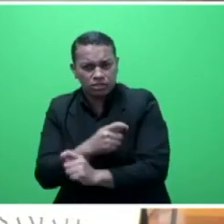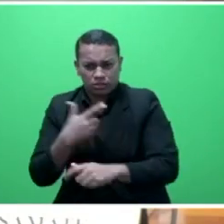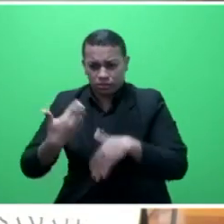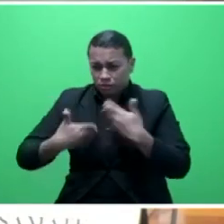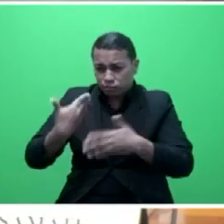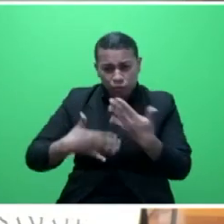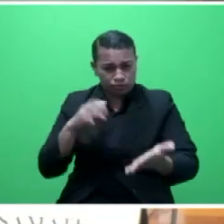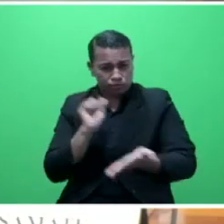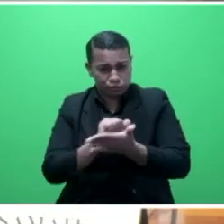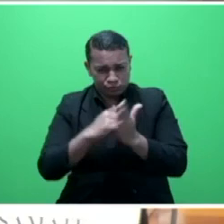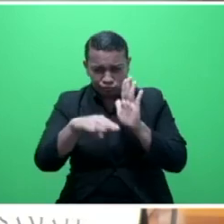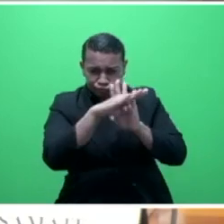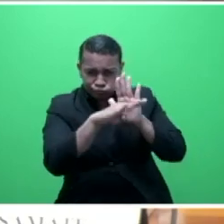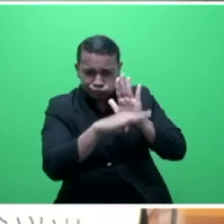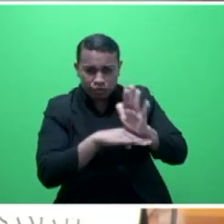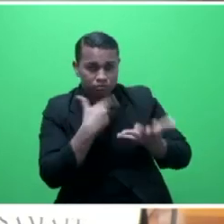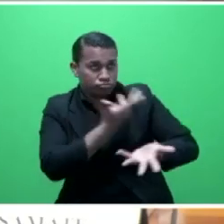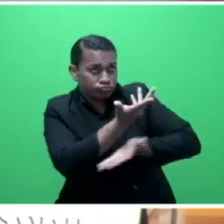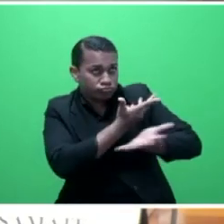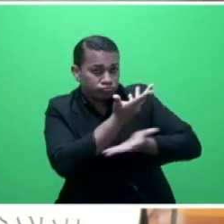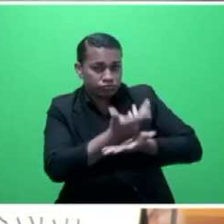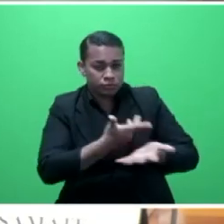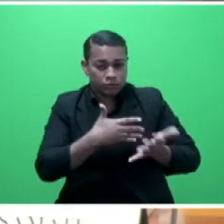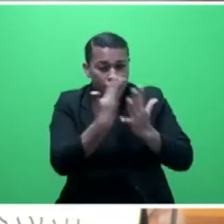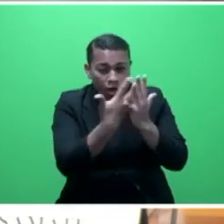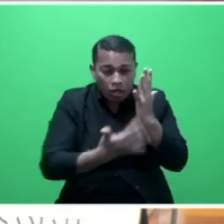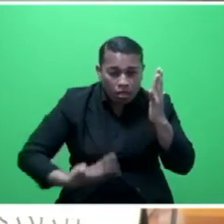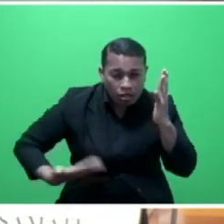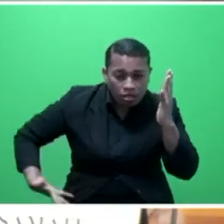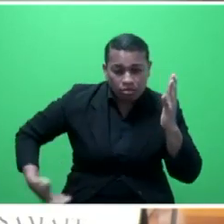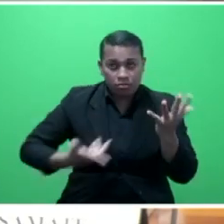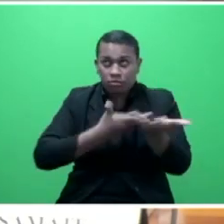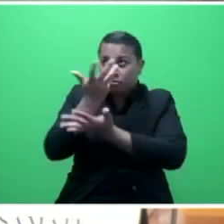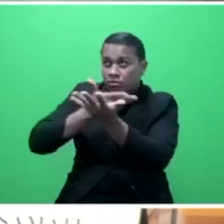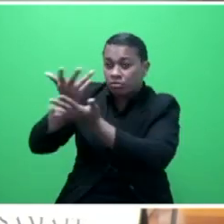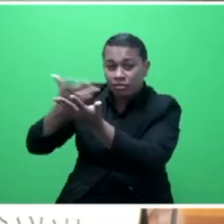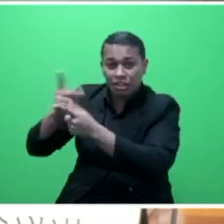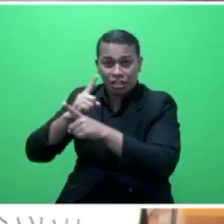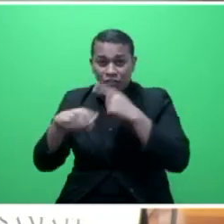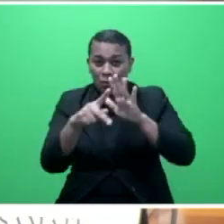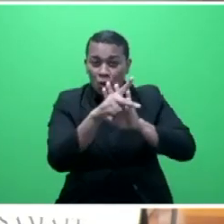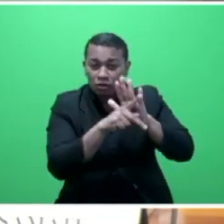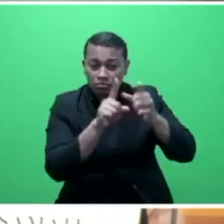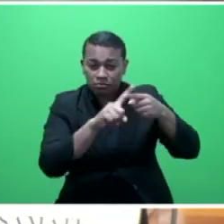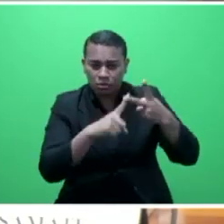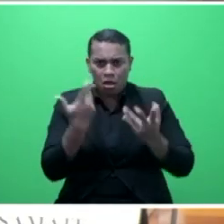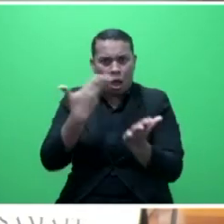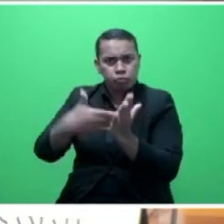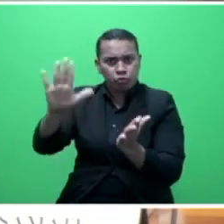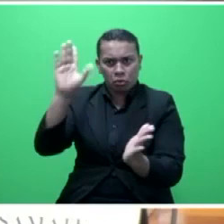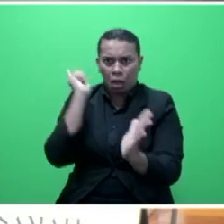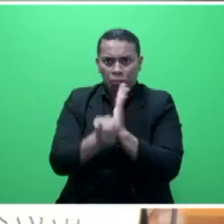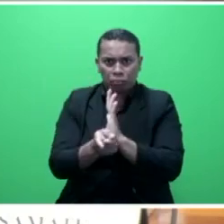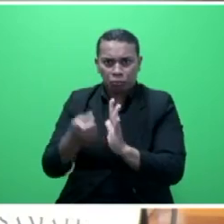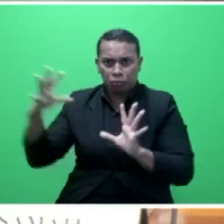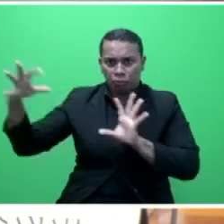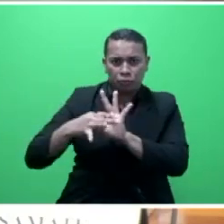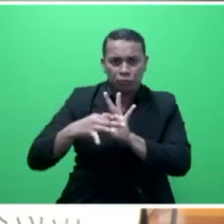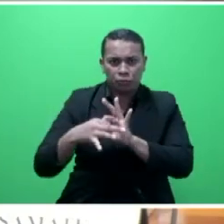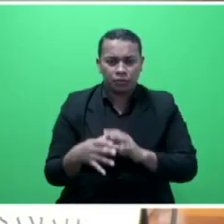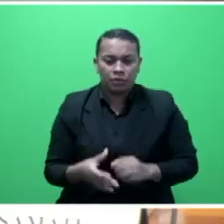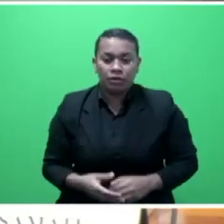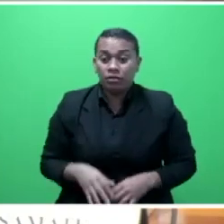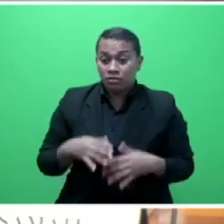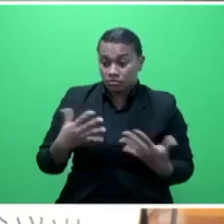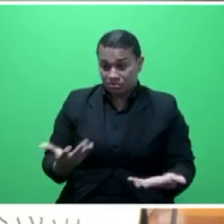policy-based pathway to a lower deficit with the MDBs resoundingly endorsed. In preparation for the USD